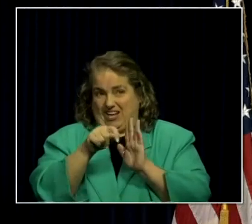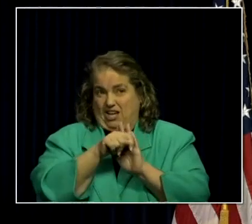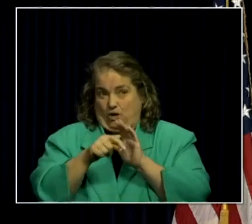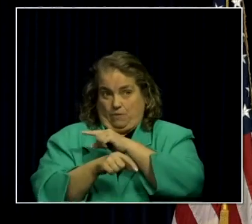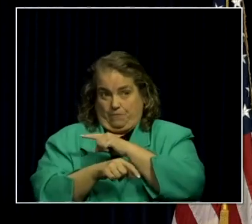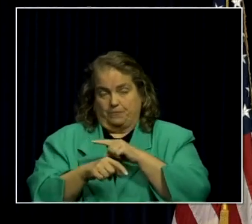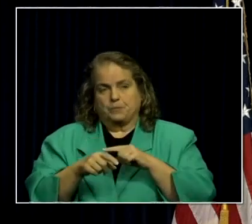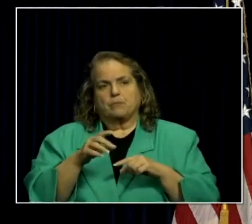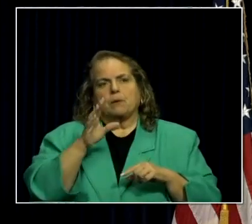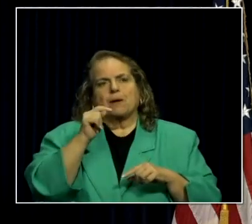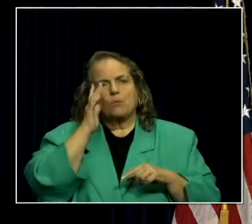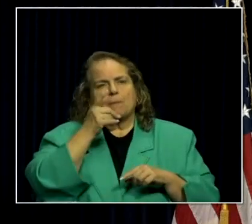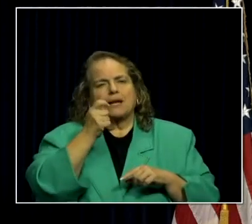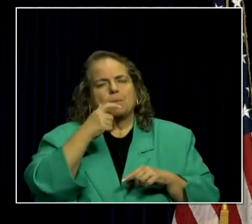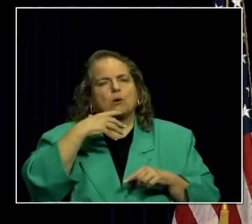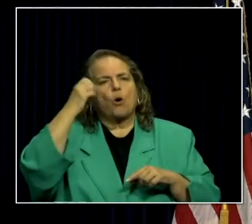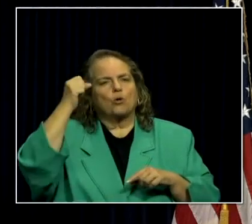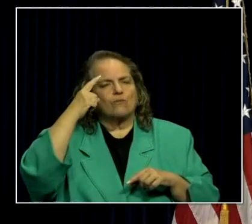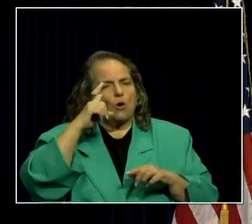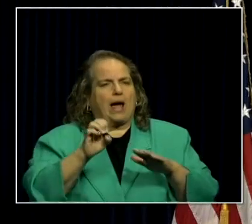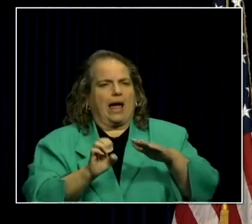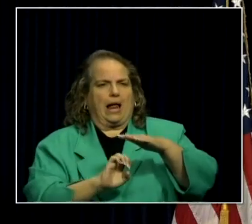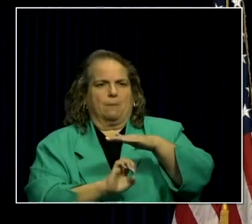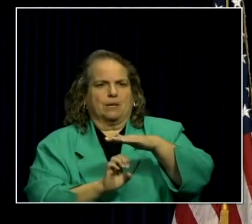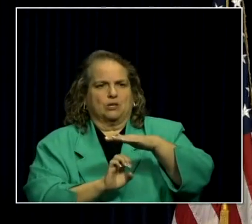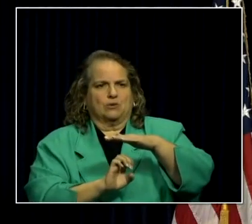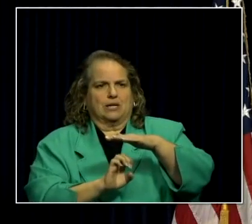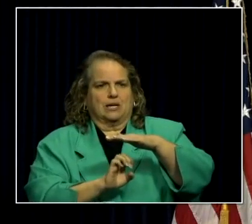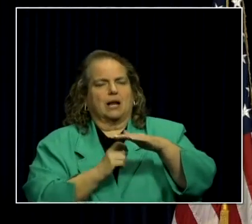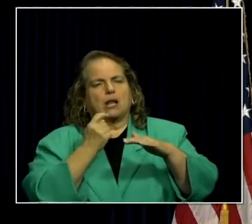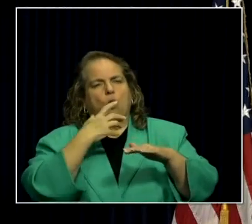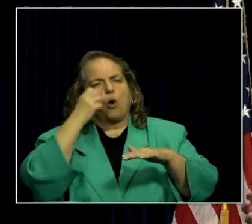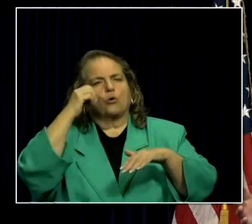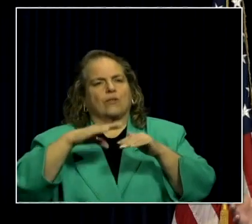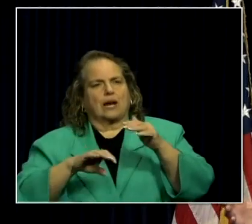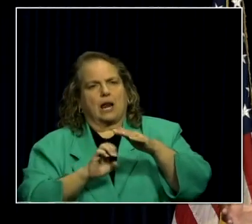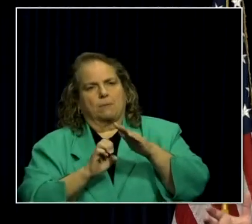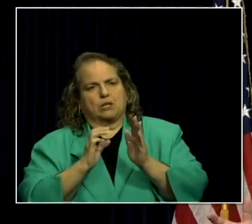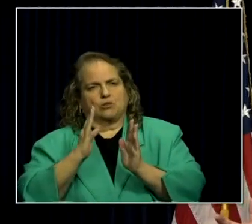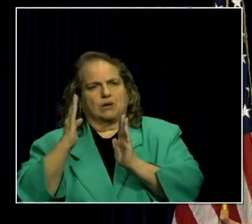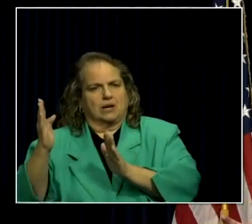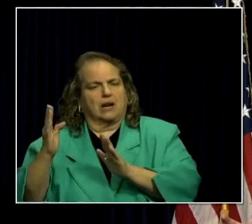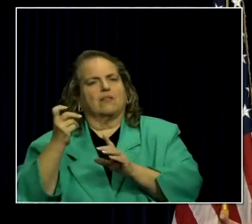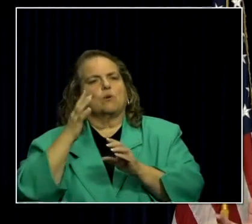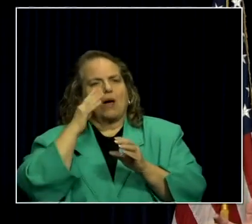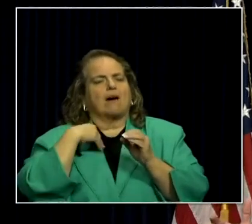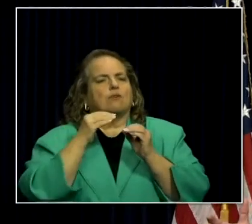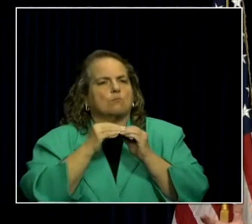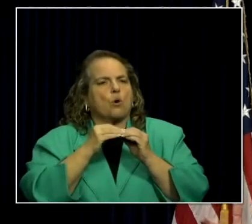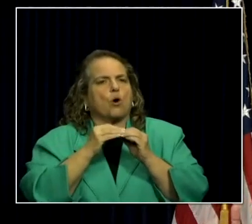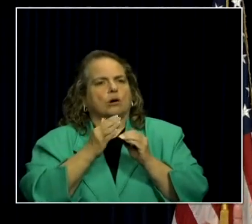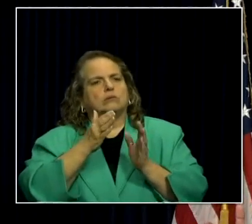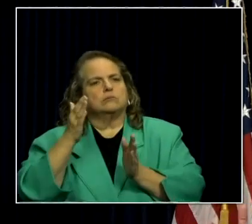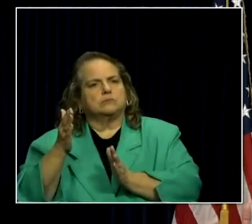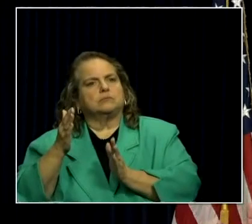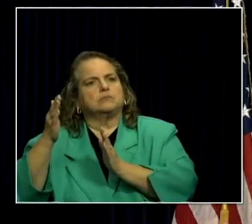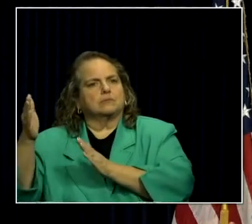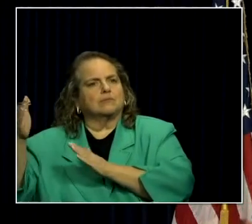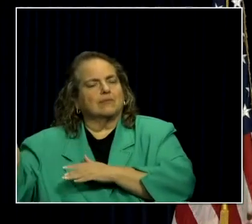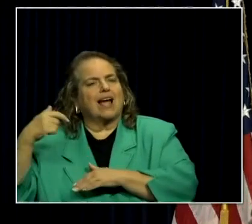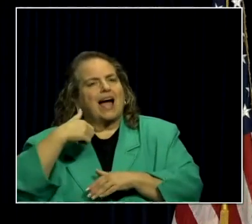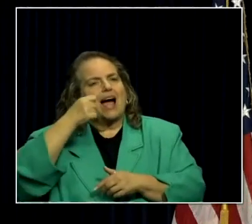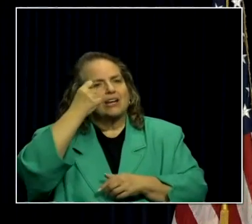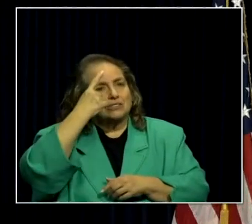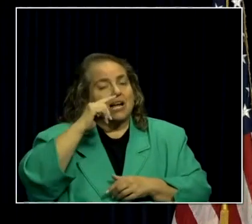I believe this one is elementary, a little bit older in the elementary. And then we're going to have more as we go. And I understand that our